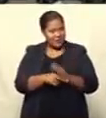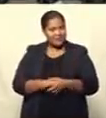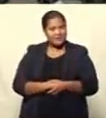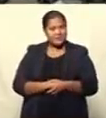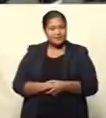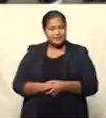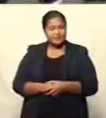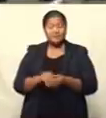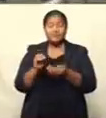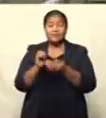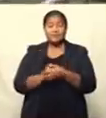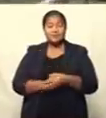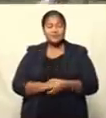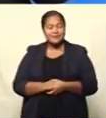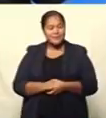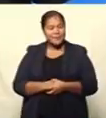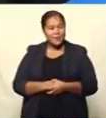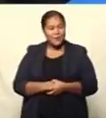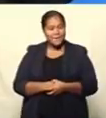your hands regularly,